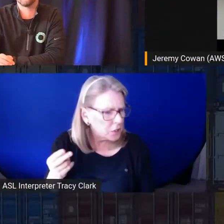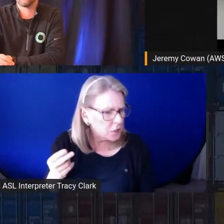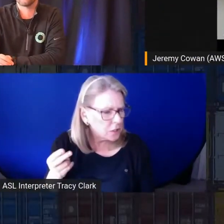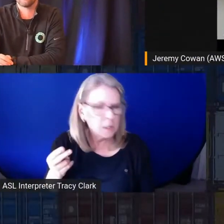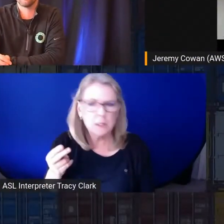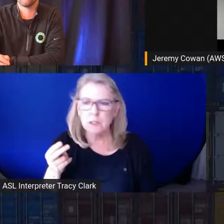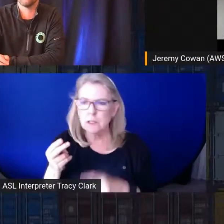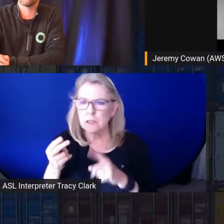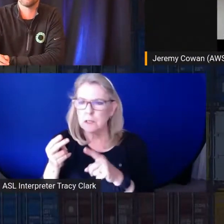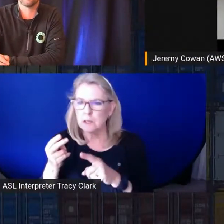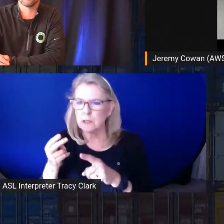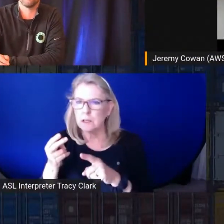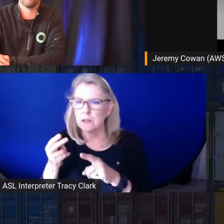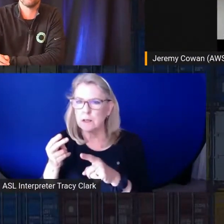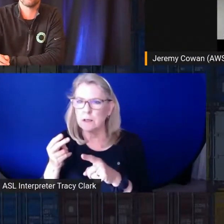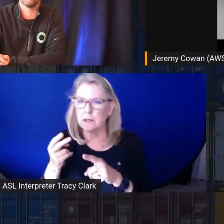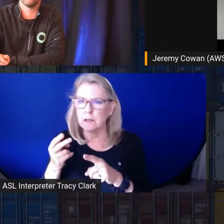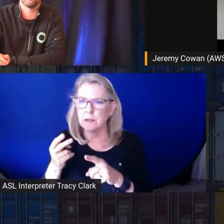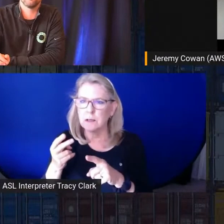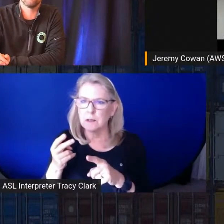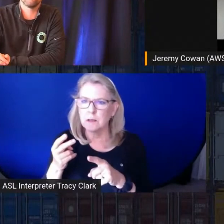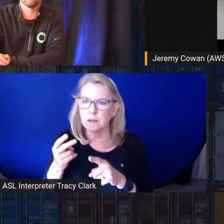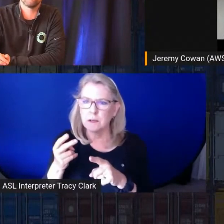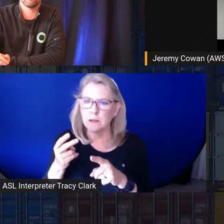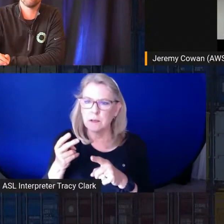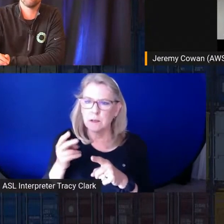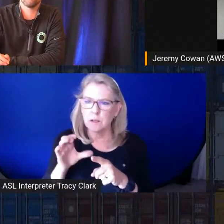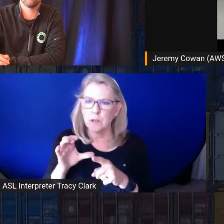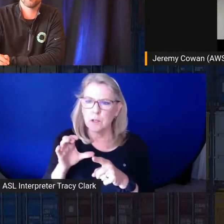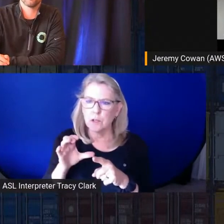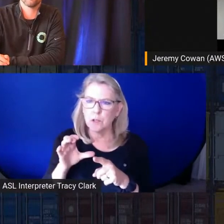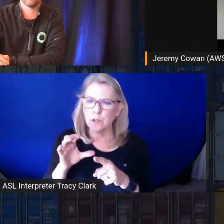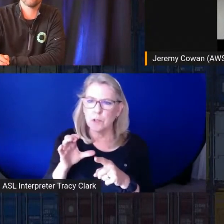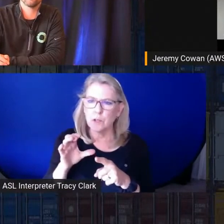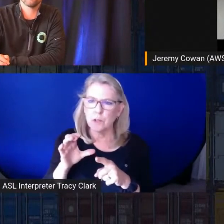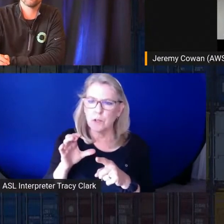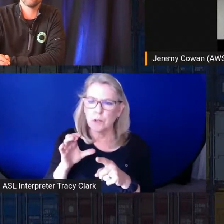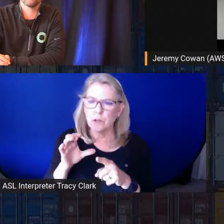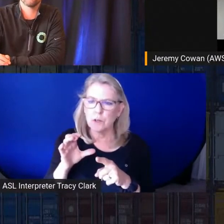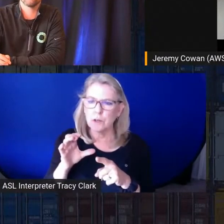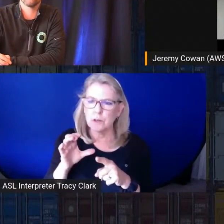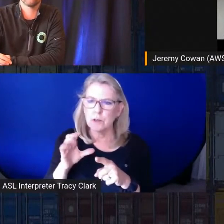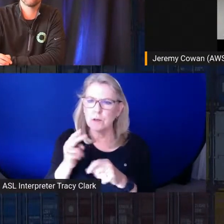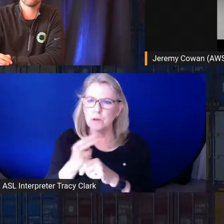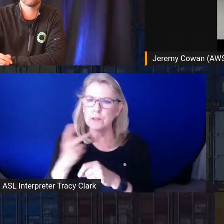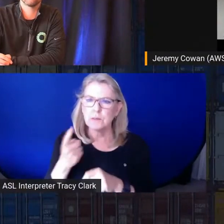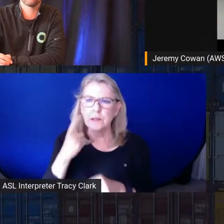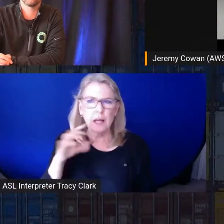or do we recommend people use something like Cubebench to look at their clusters?